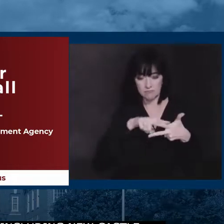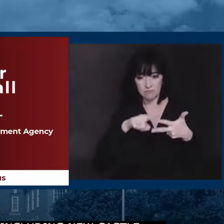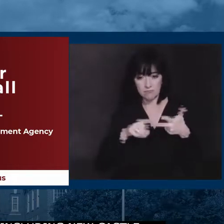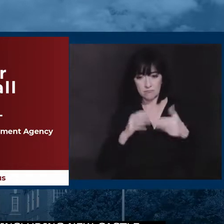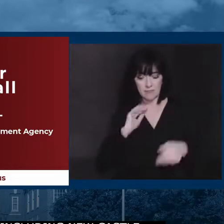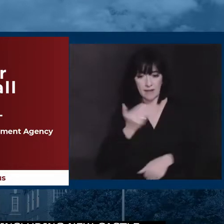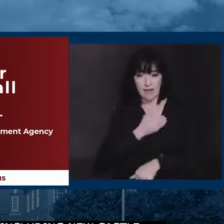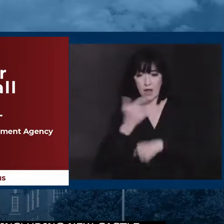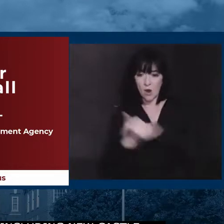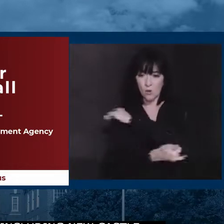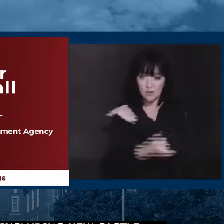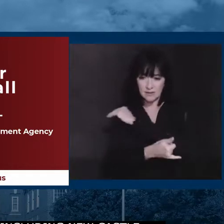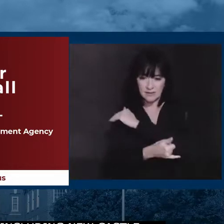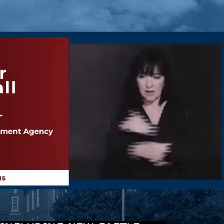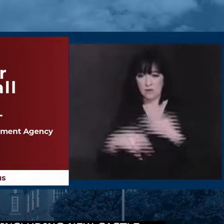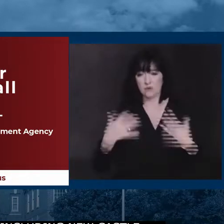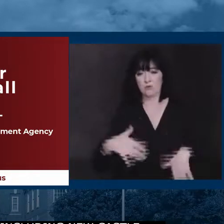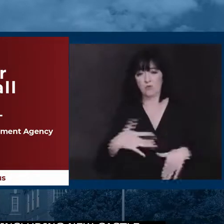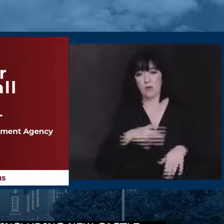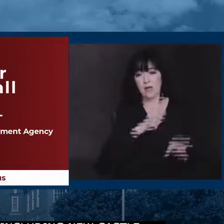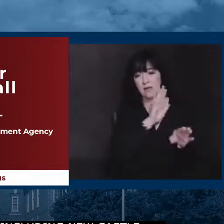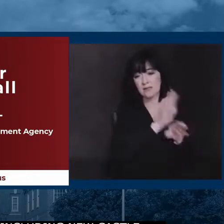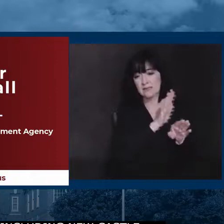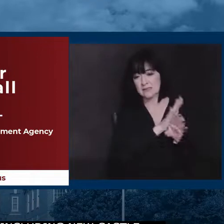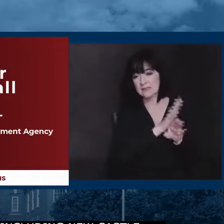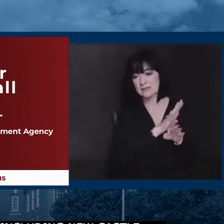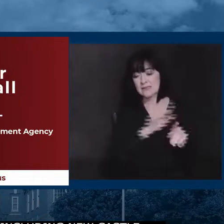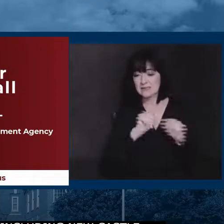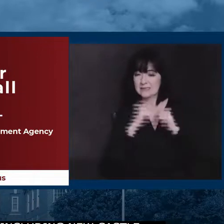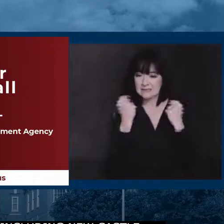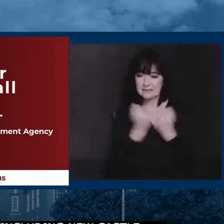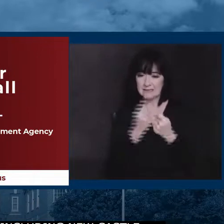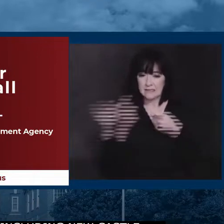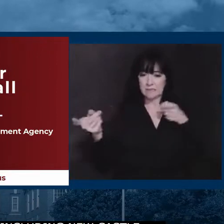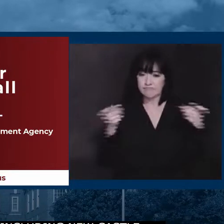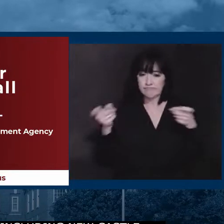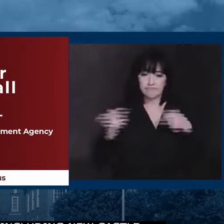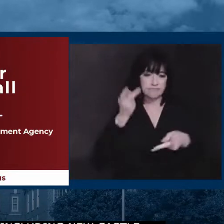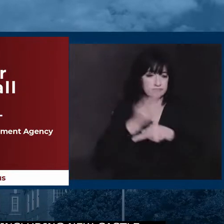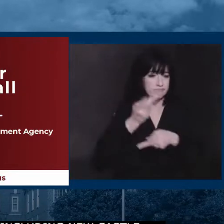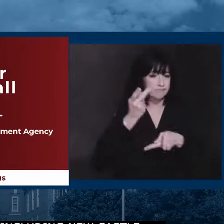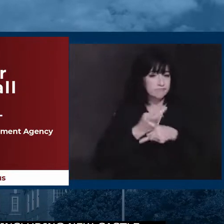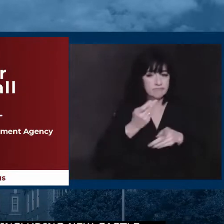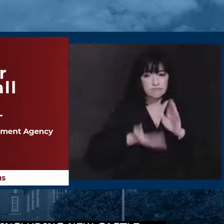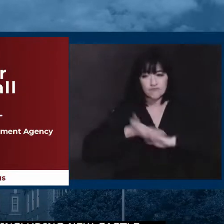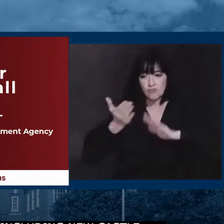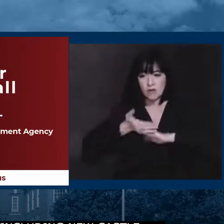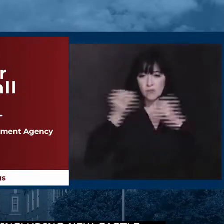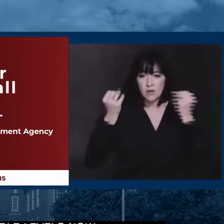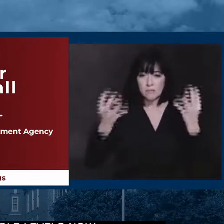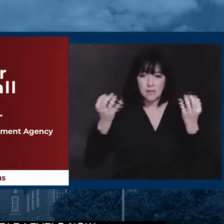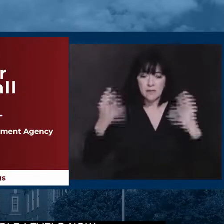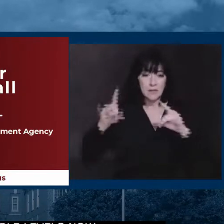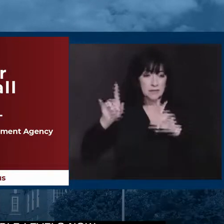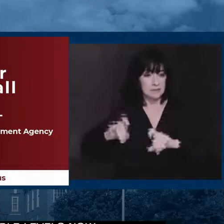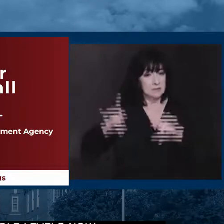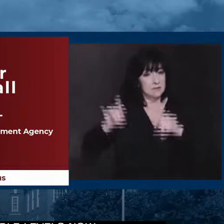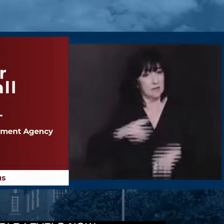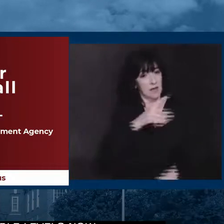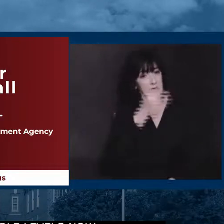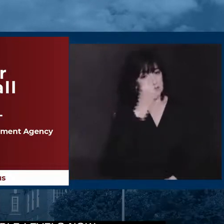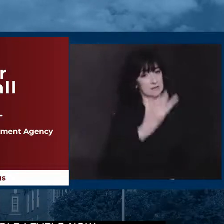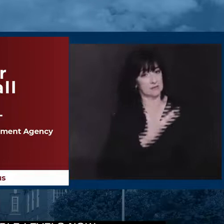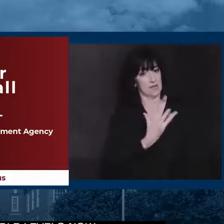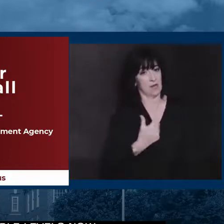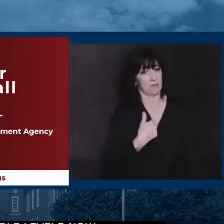levels now, numbers. AJ, tell us a little bit about what you're doing and what's coming. Thank you,